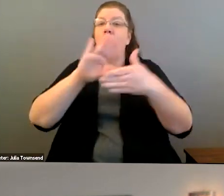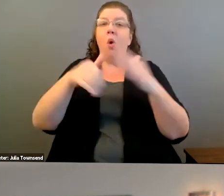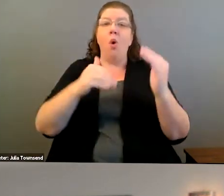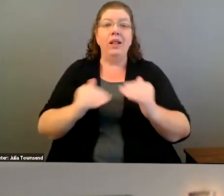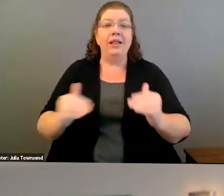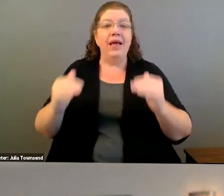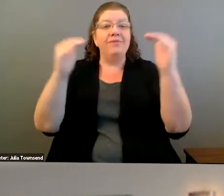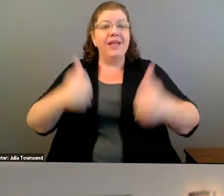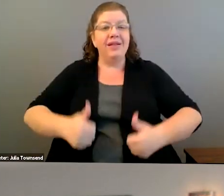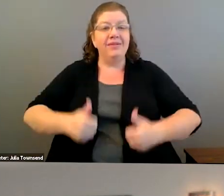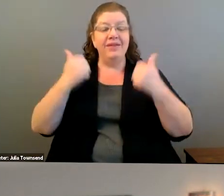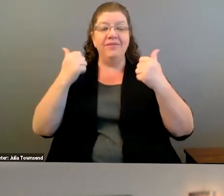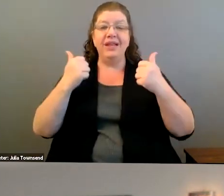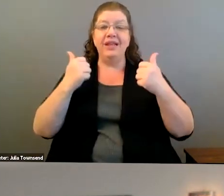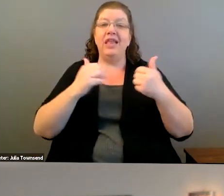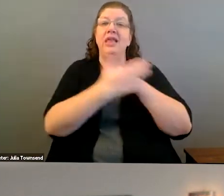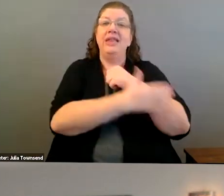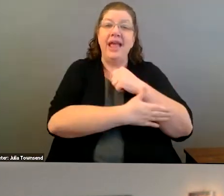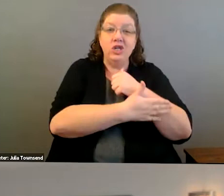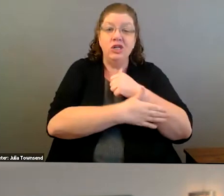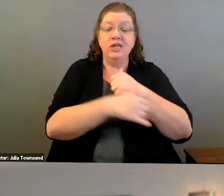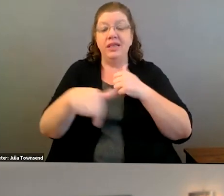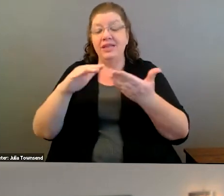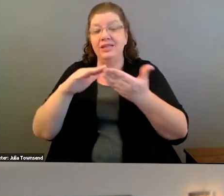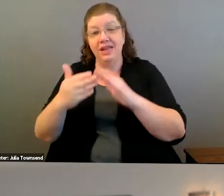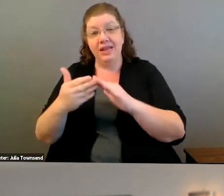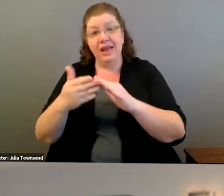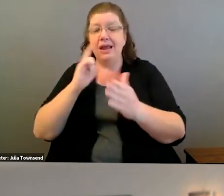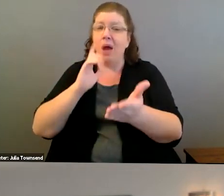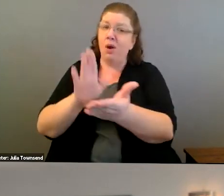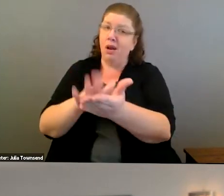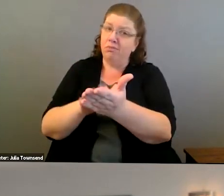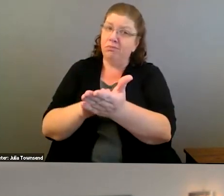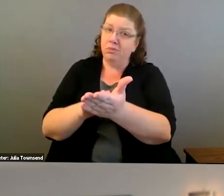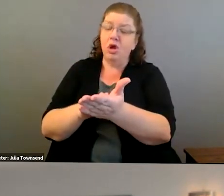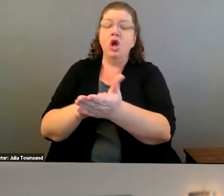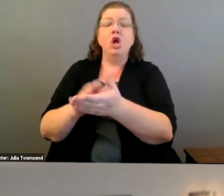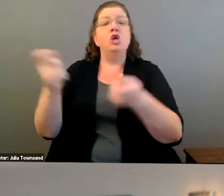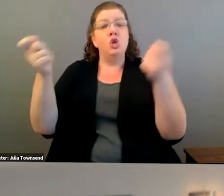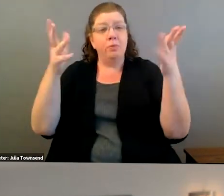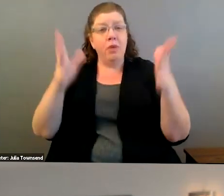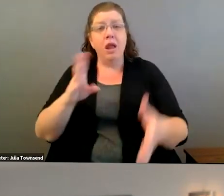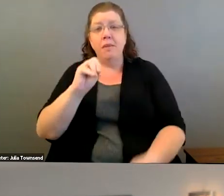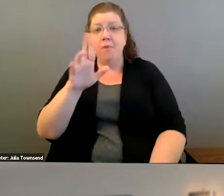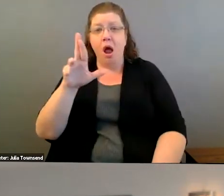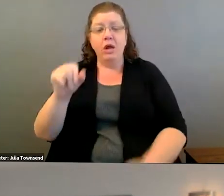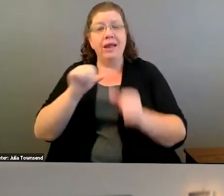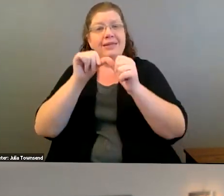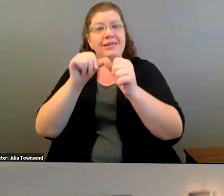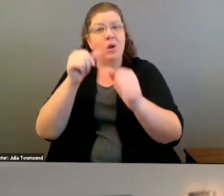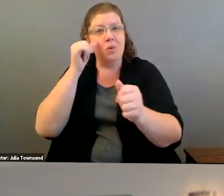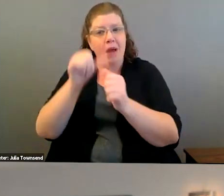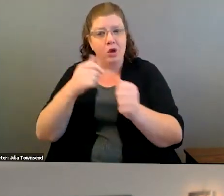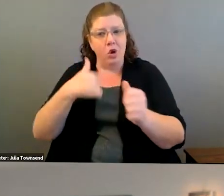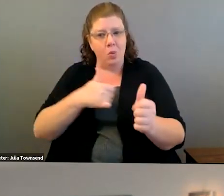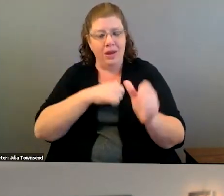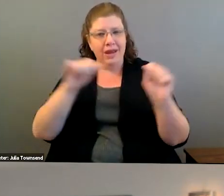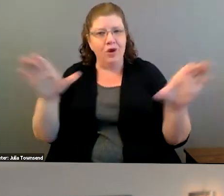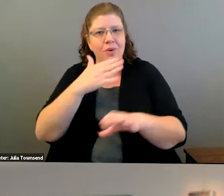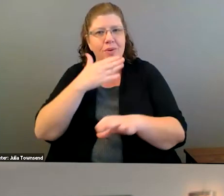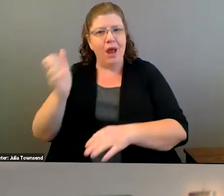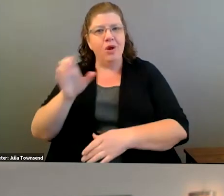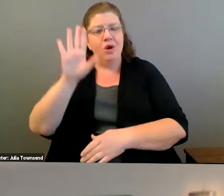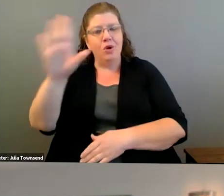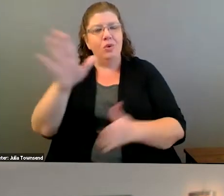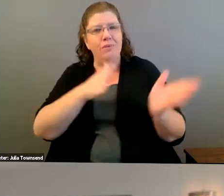in our nation, our city. And again, I would like to applaud Superintendent Maldonado for her consistent reminders that we can be doing better and her intentions to